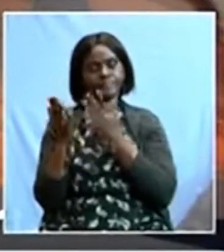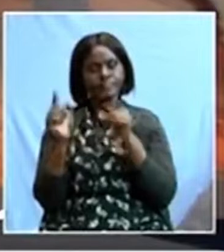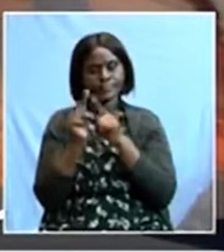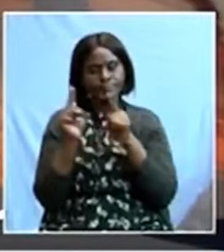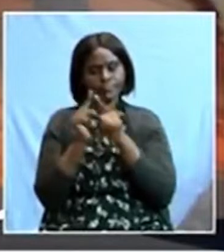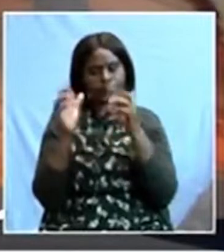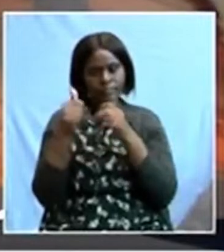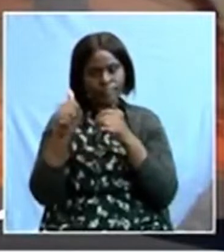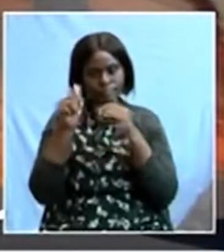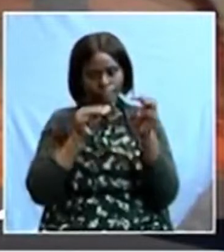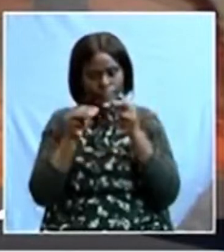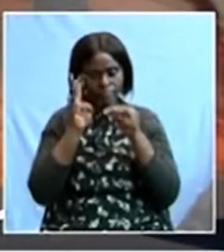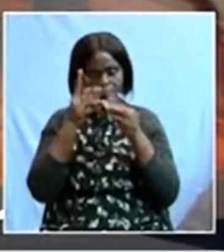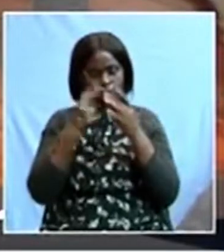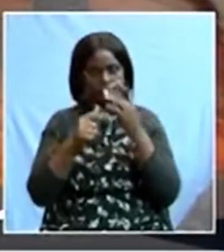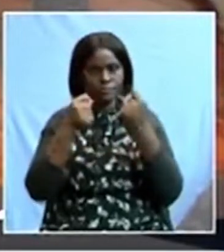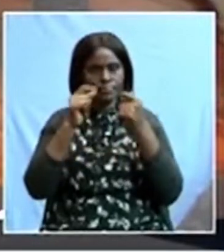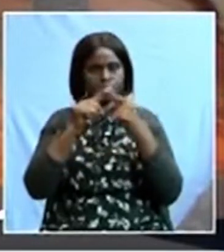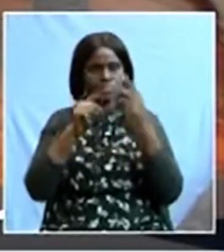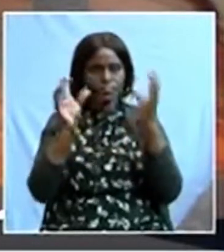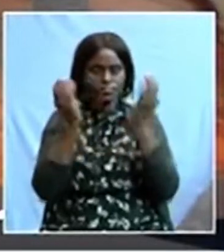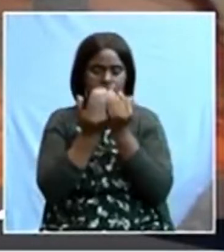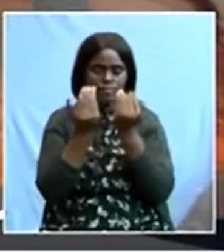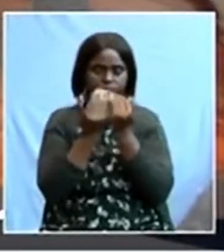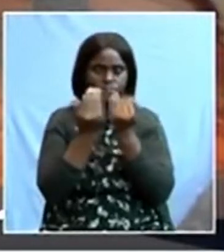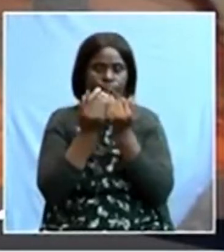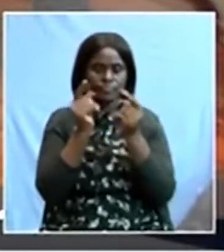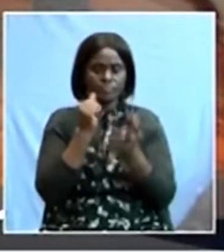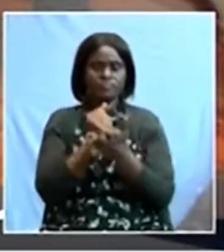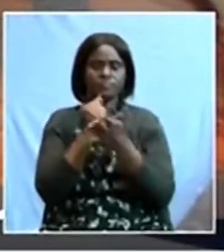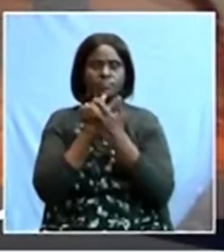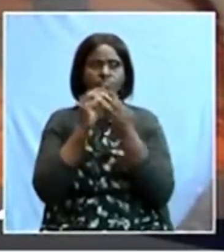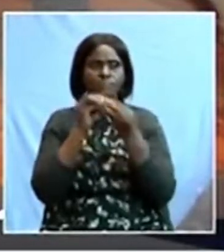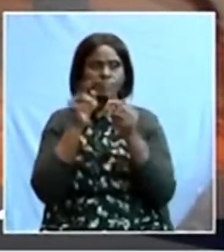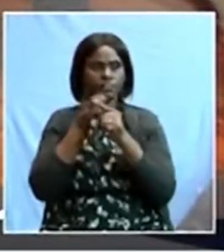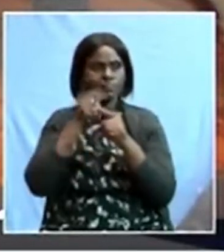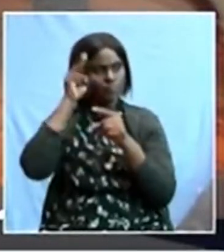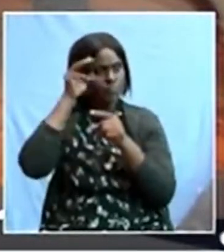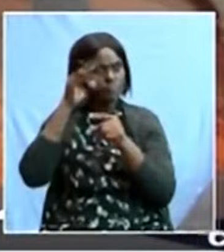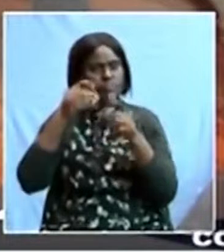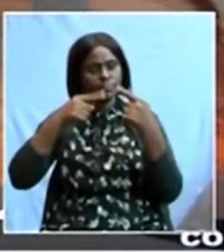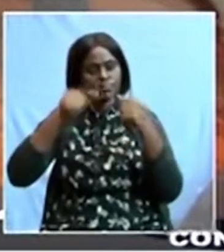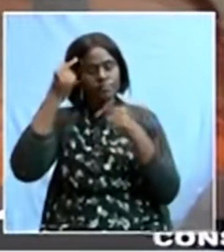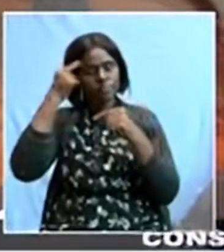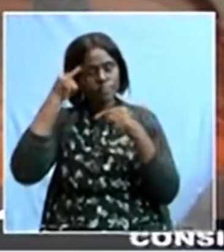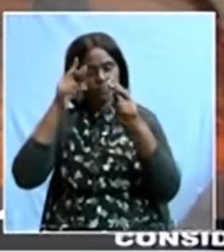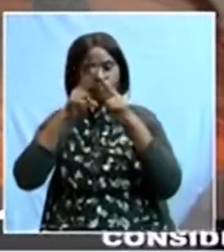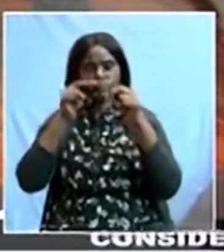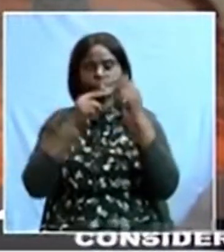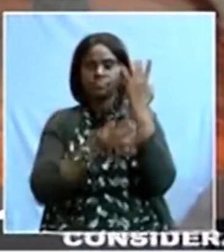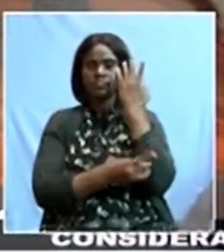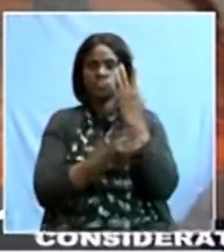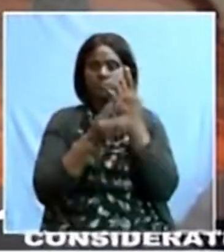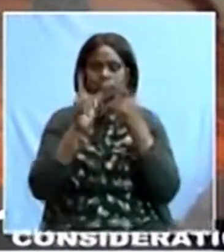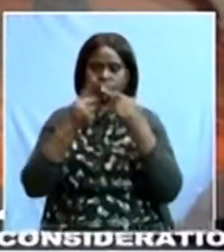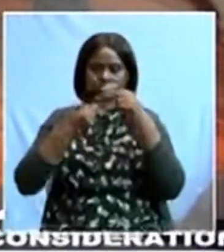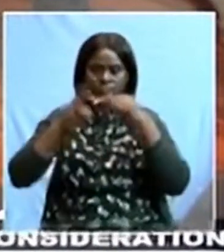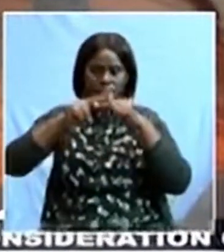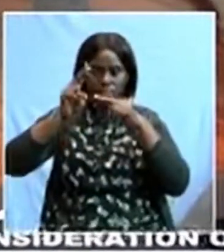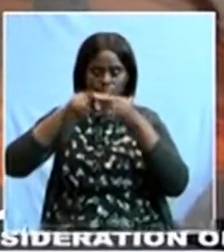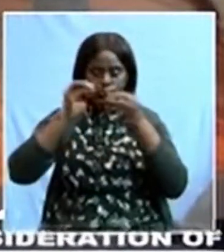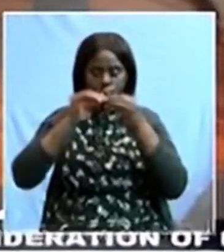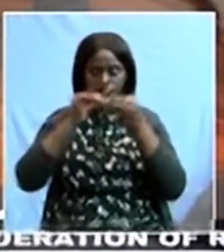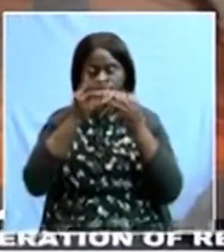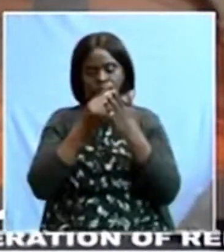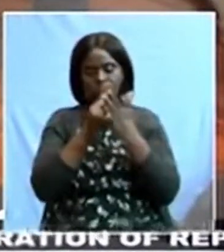The council management will endeavor to seek indulgence from the Ministry of Local Government and Rural Development to increase the Local